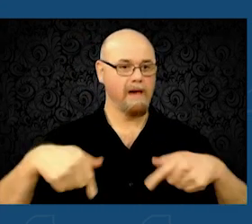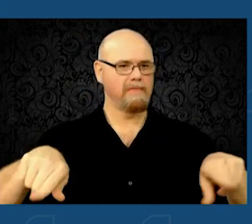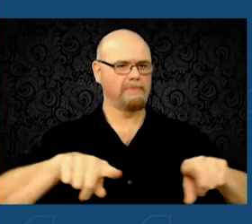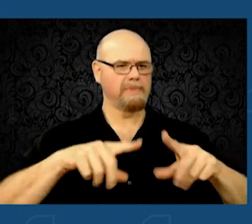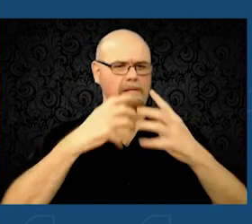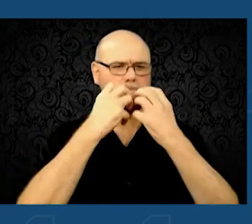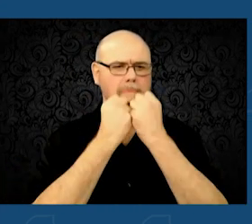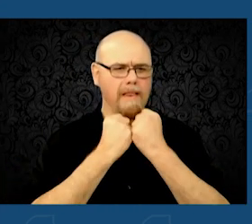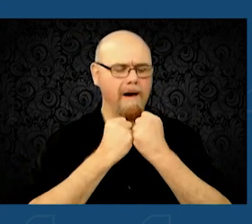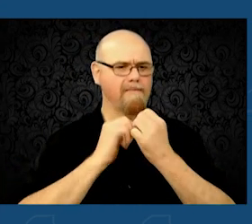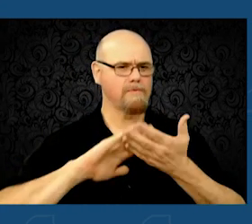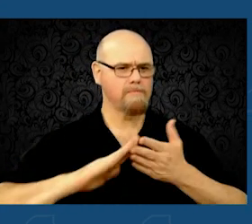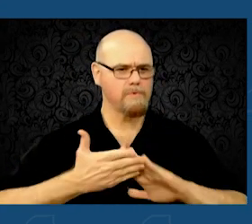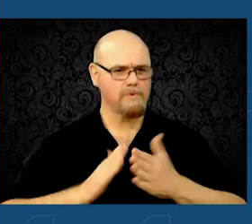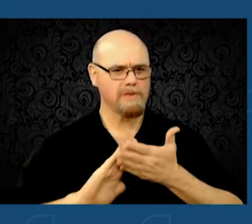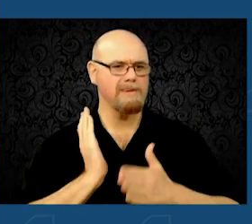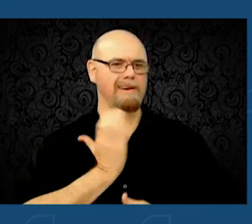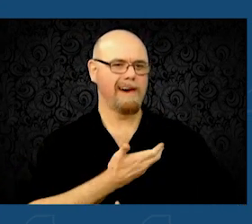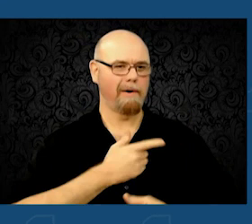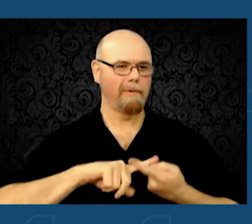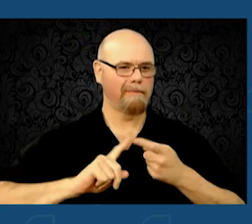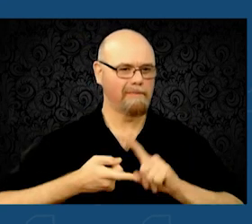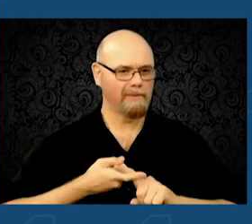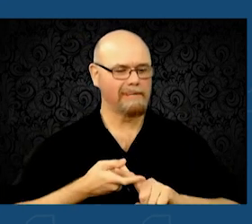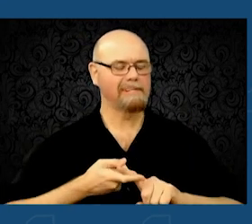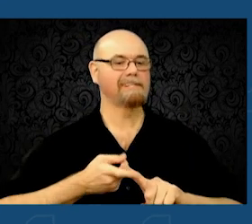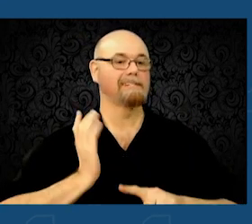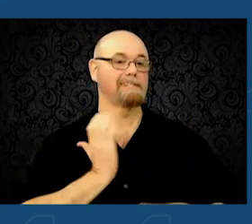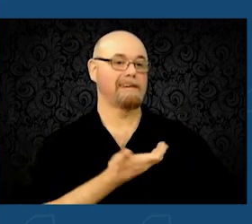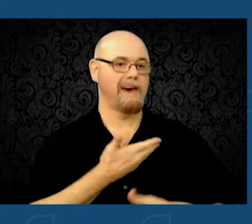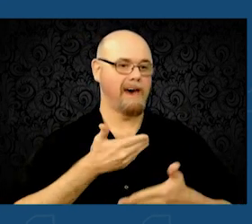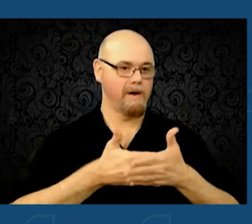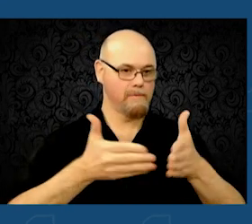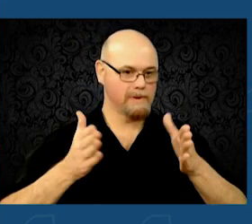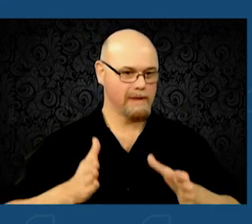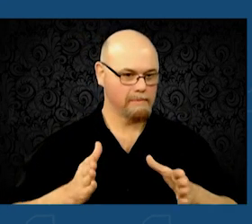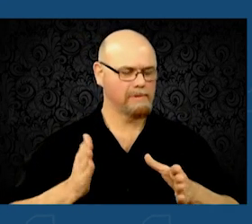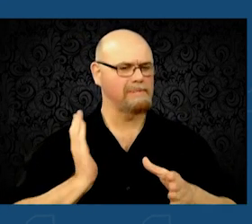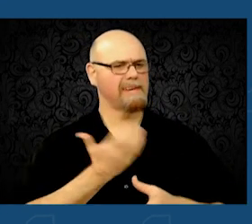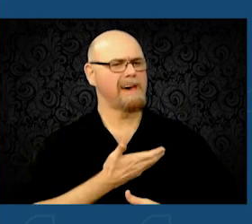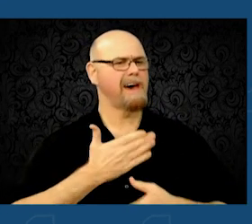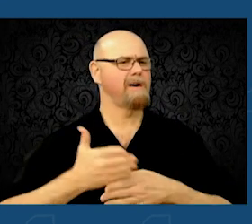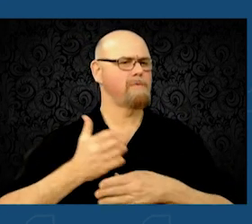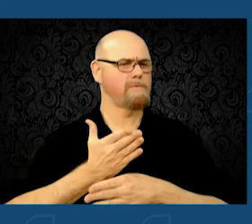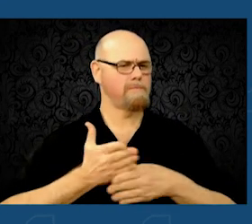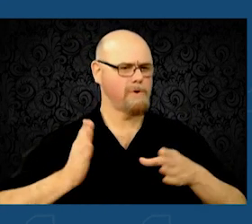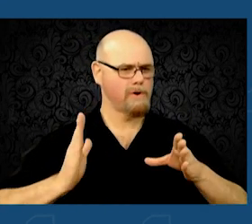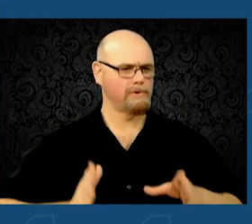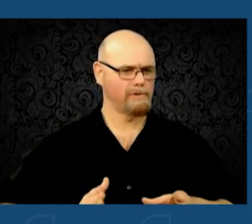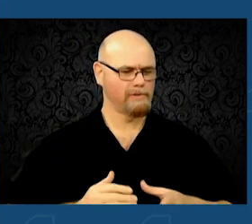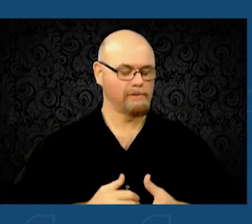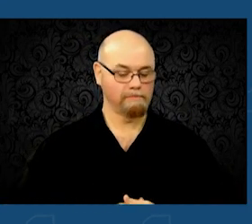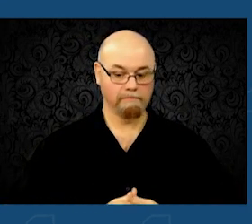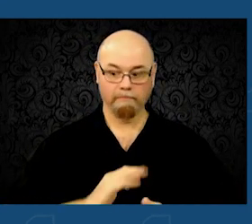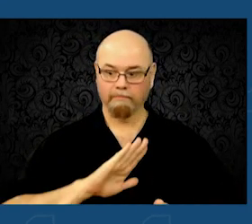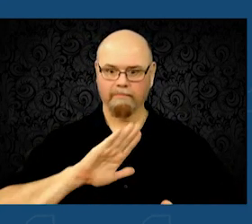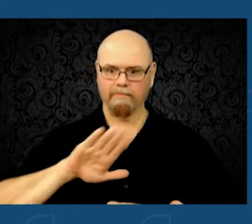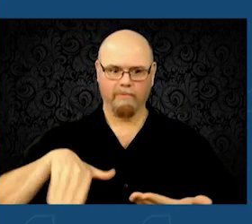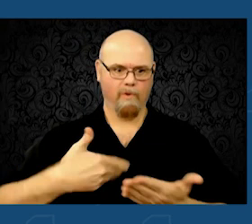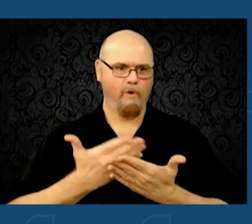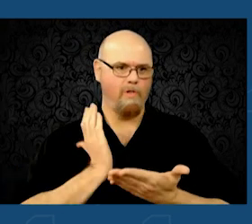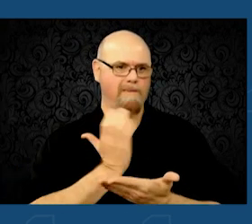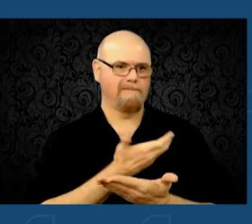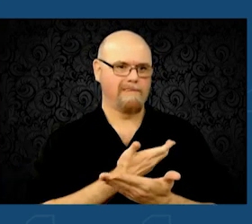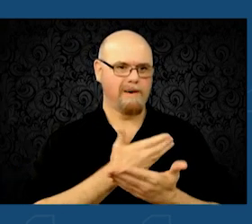our neighbors, our partners, all our families from all four corners of this